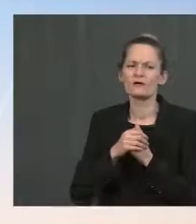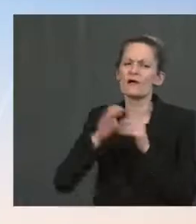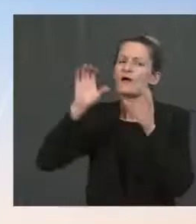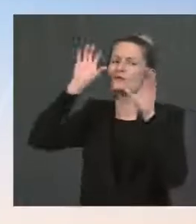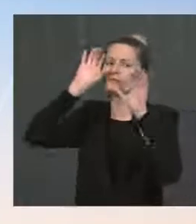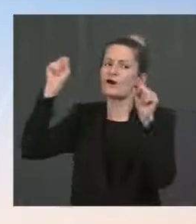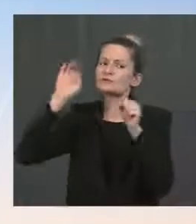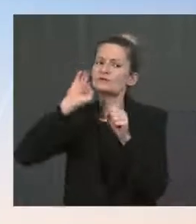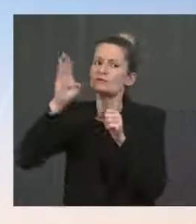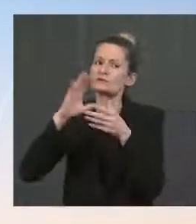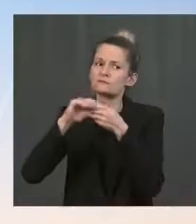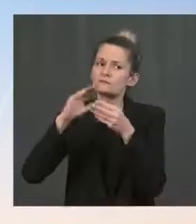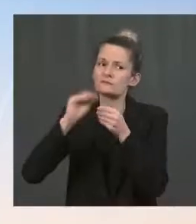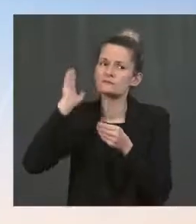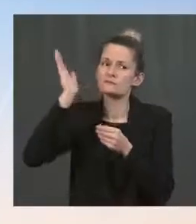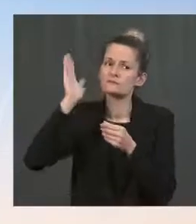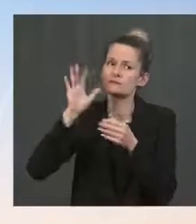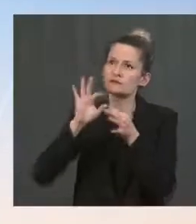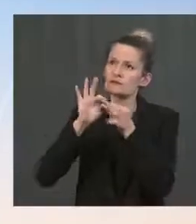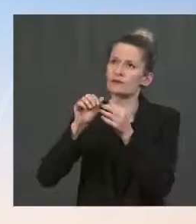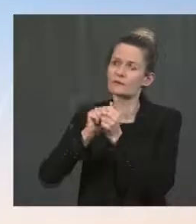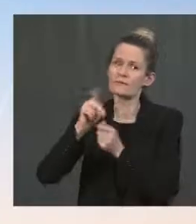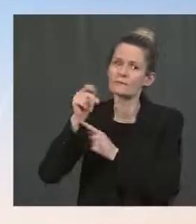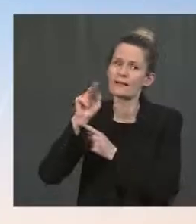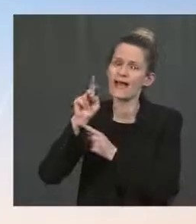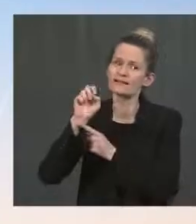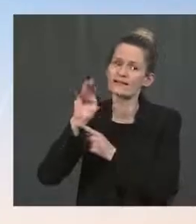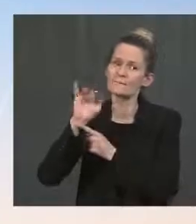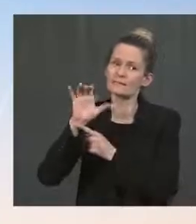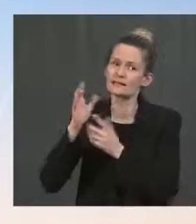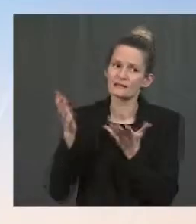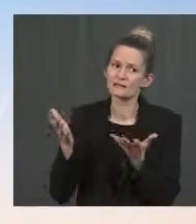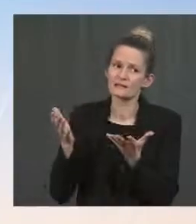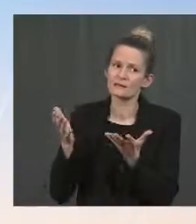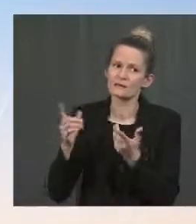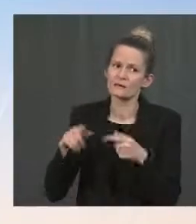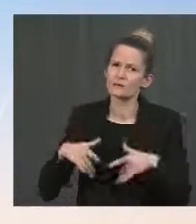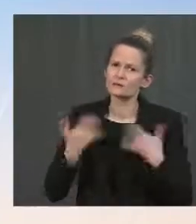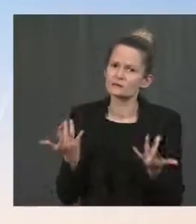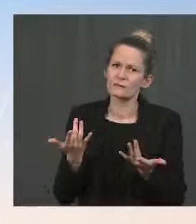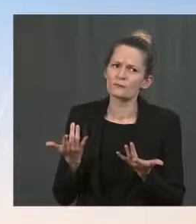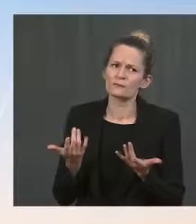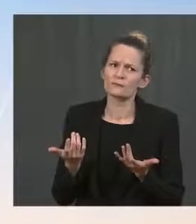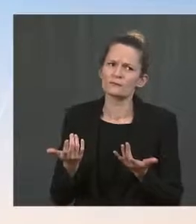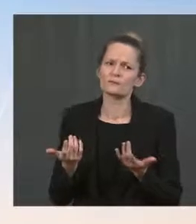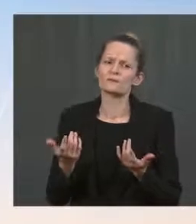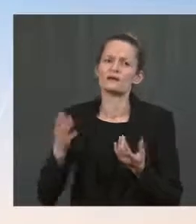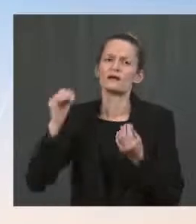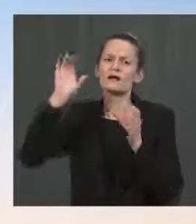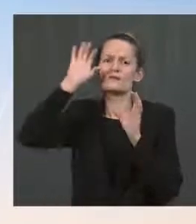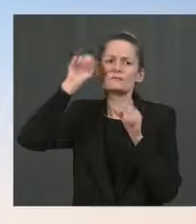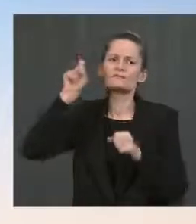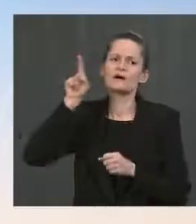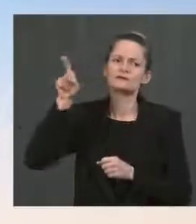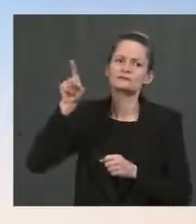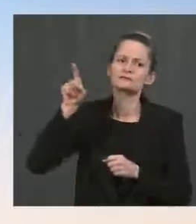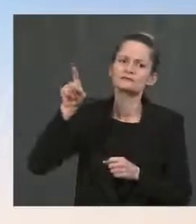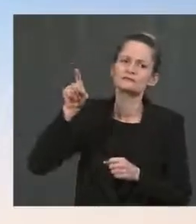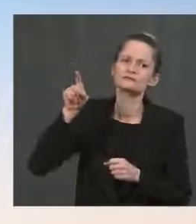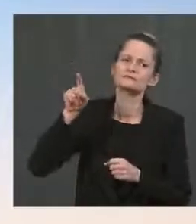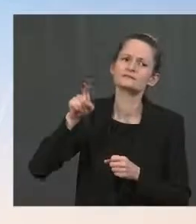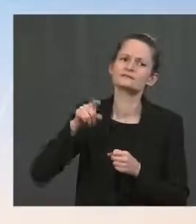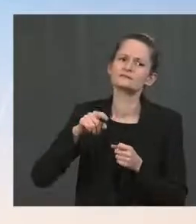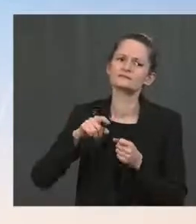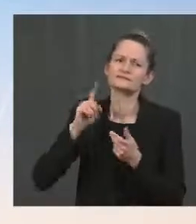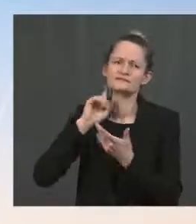any of what we should expect from him? And then also, I wanted to ask you, you know, he's talked a lot about defeating the pandemic in the past. You